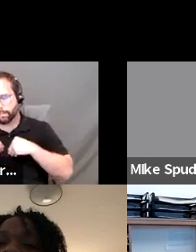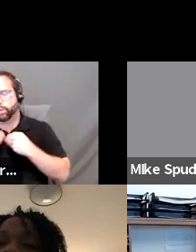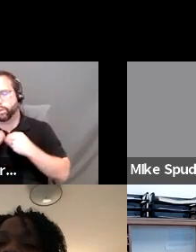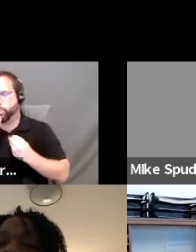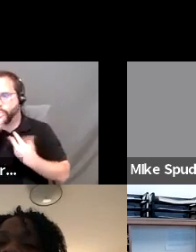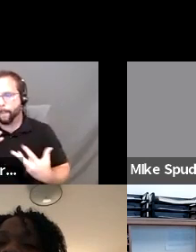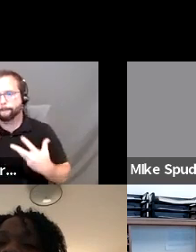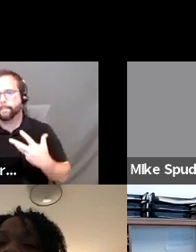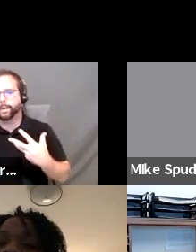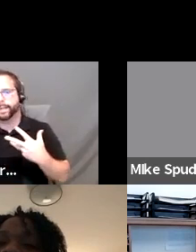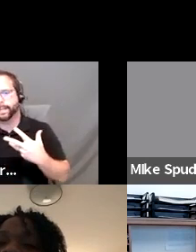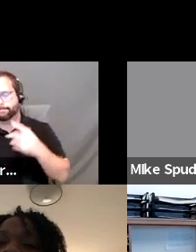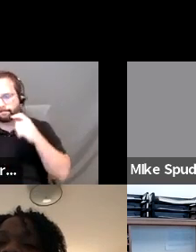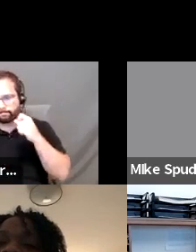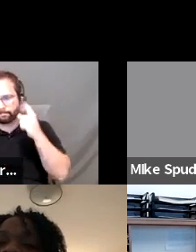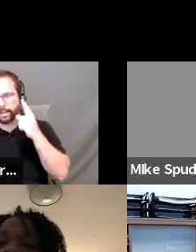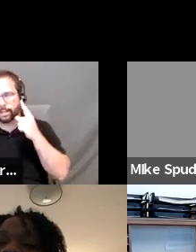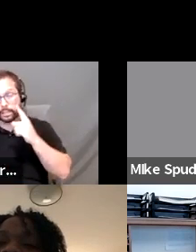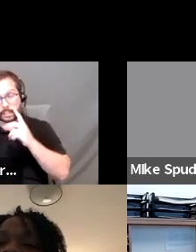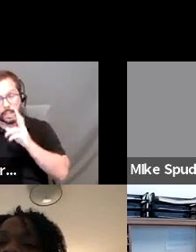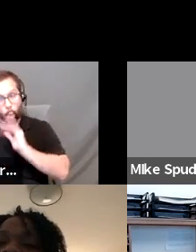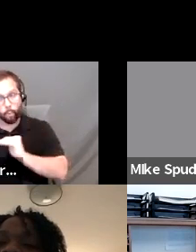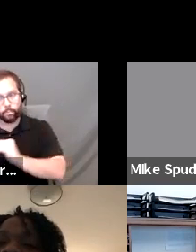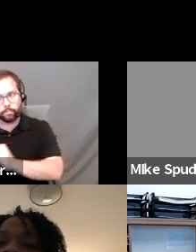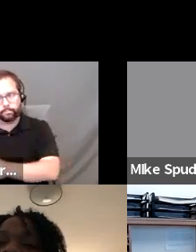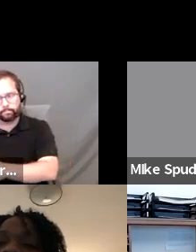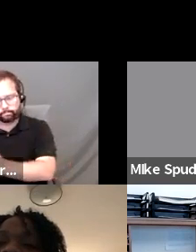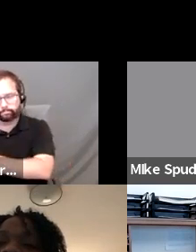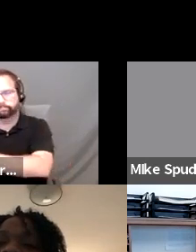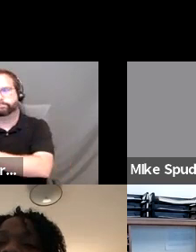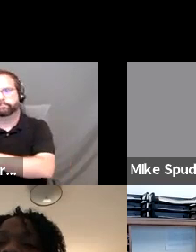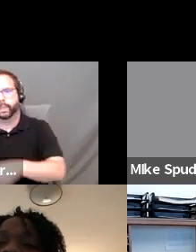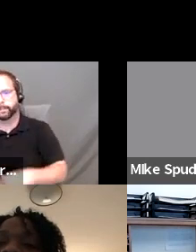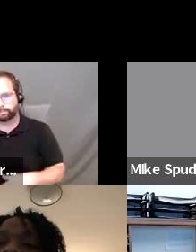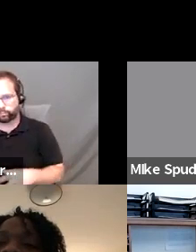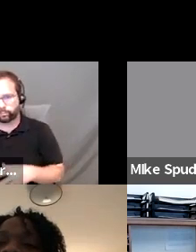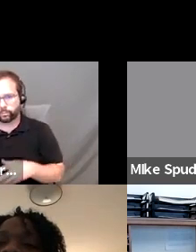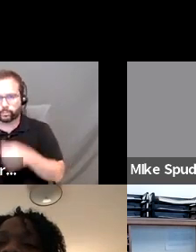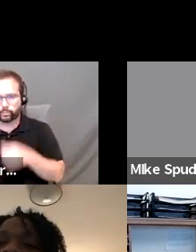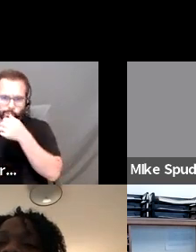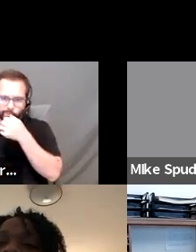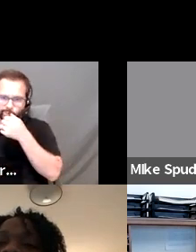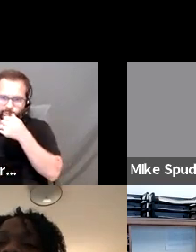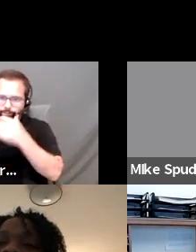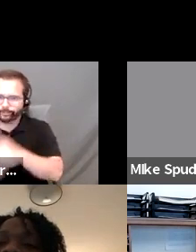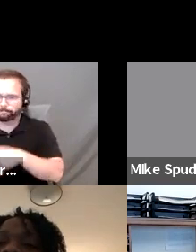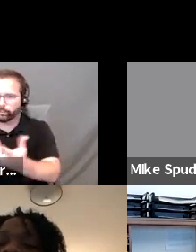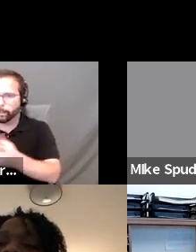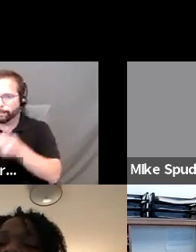and and then just broaden their horizons and give them a place to be heard and be